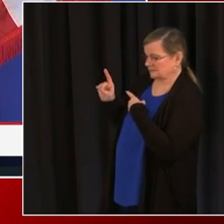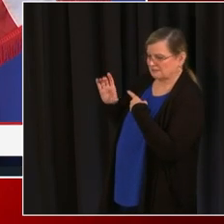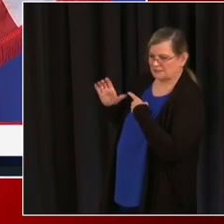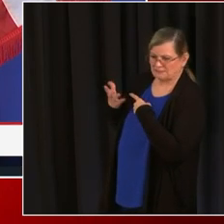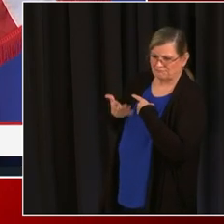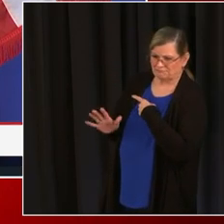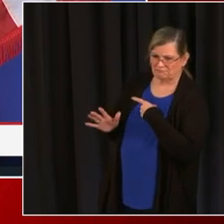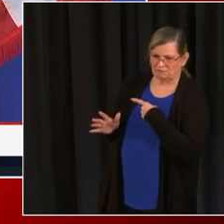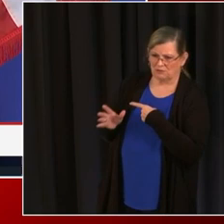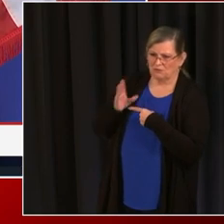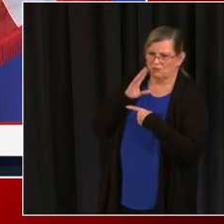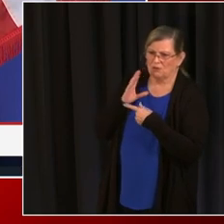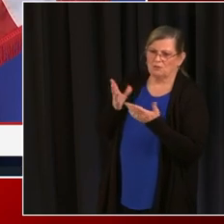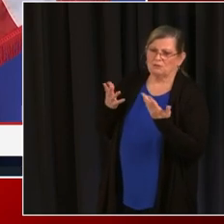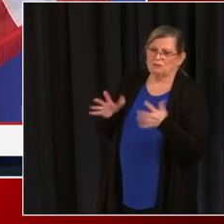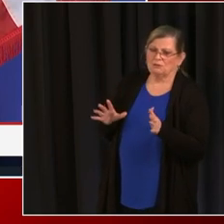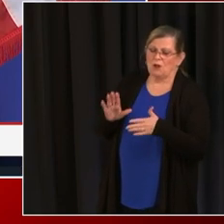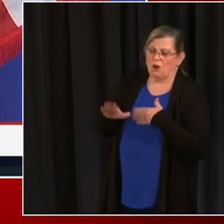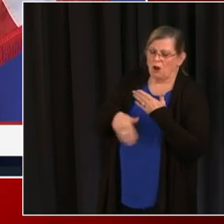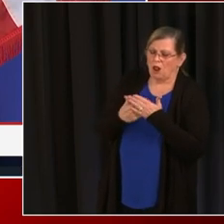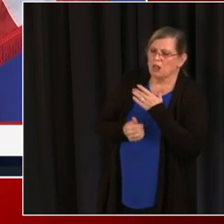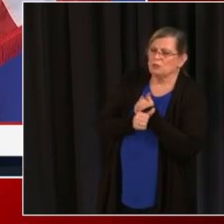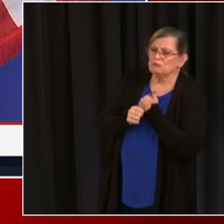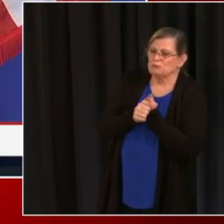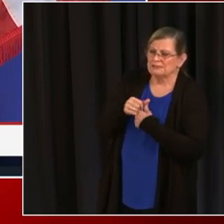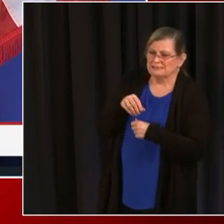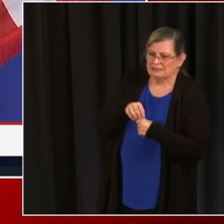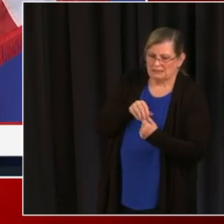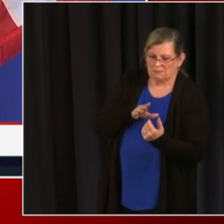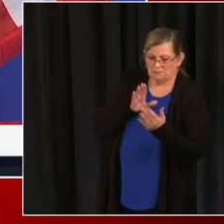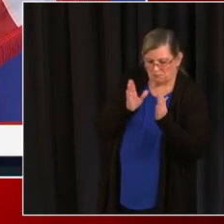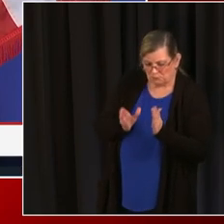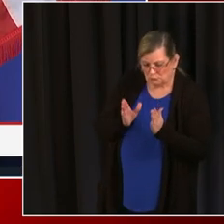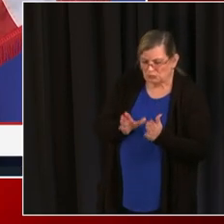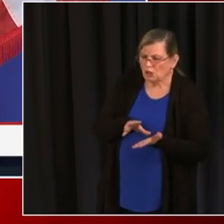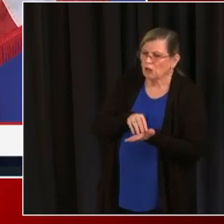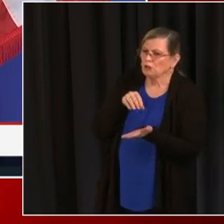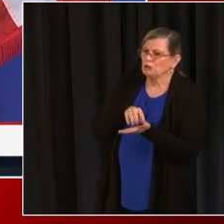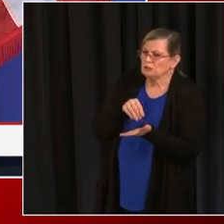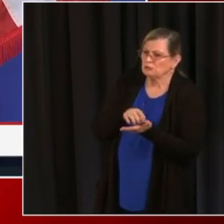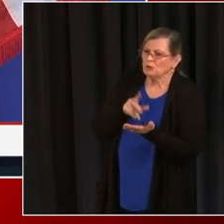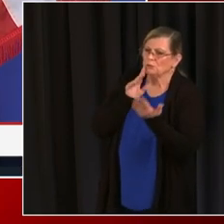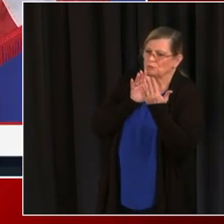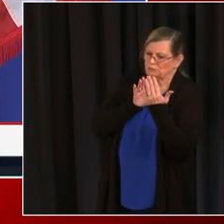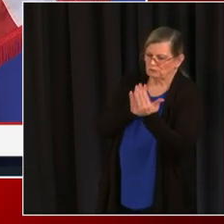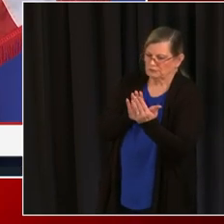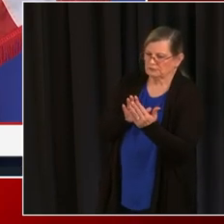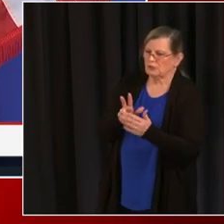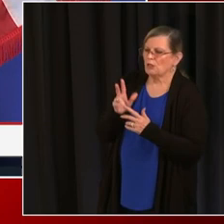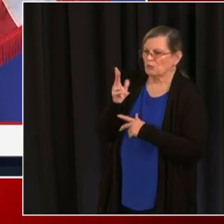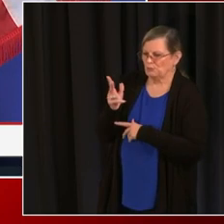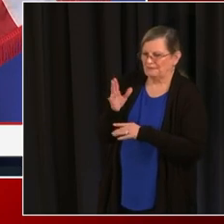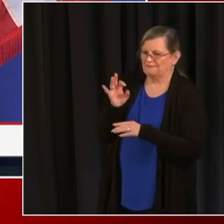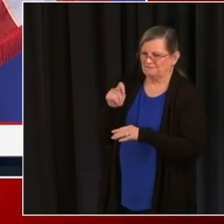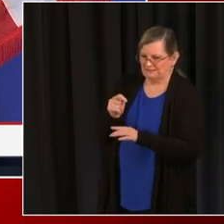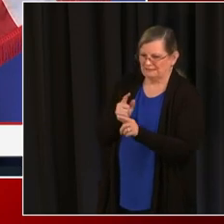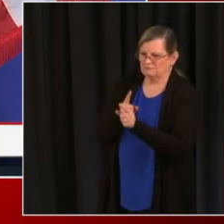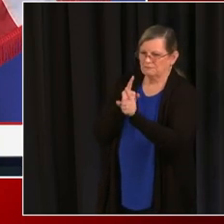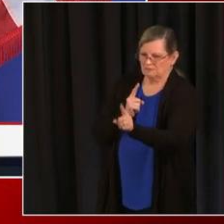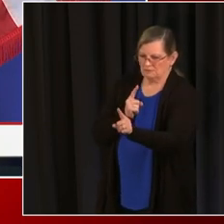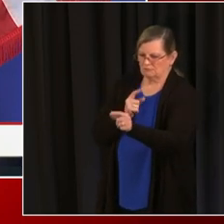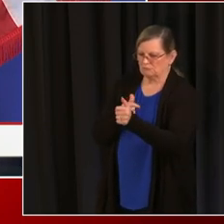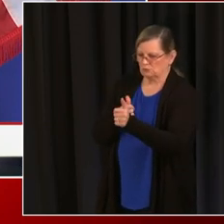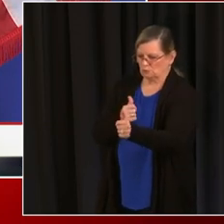the risk associated with in-person learning, and we will address 3 feet and 6 feet